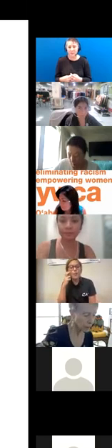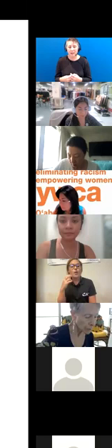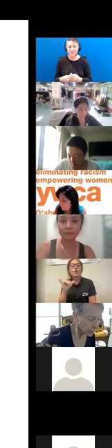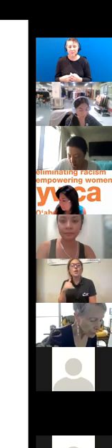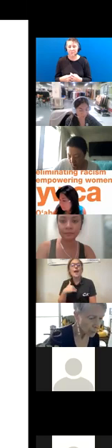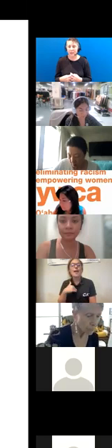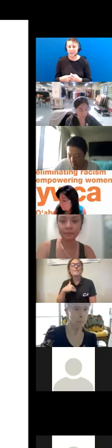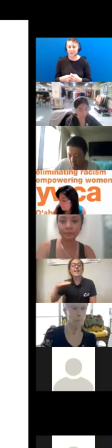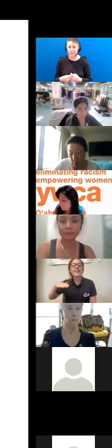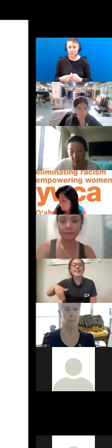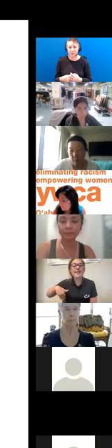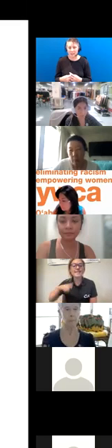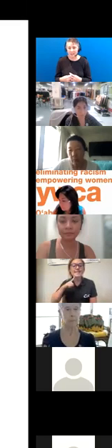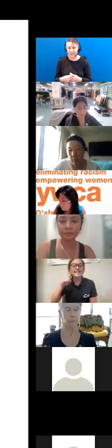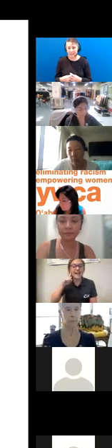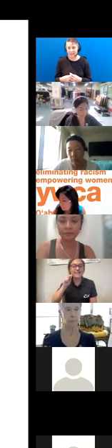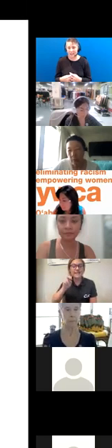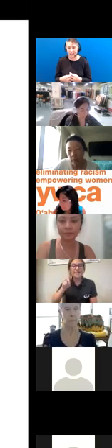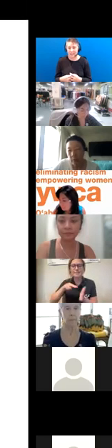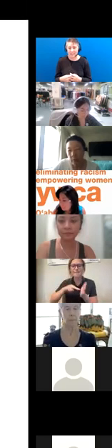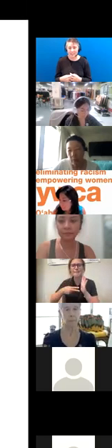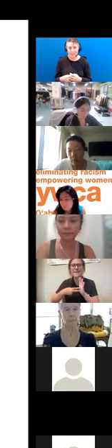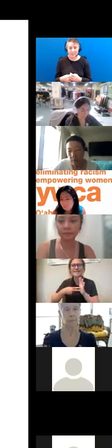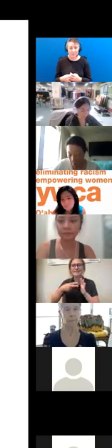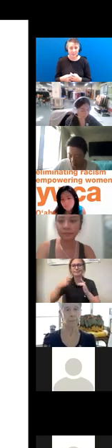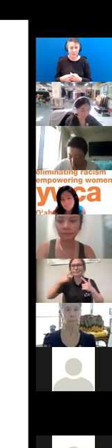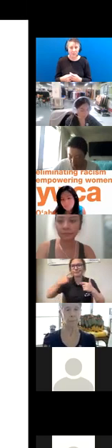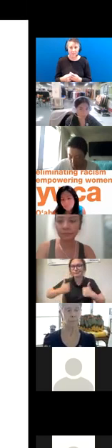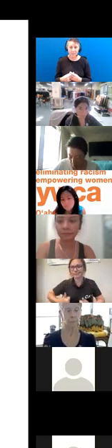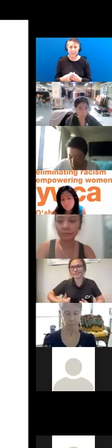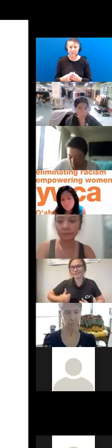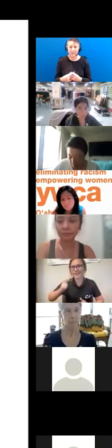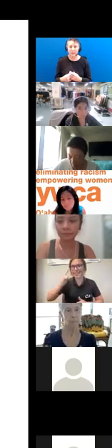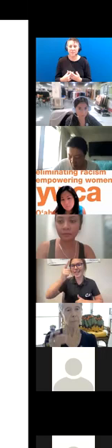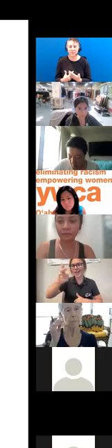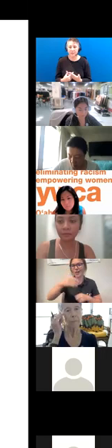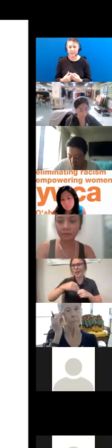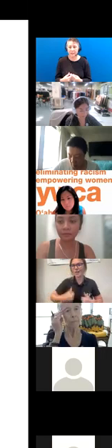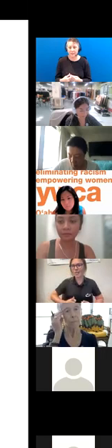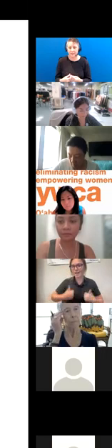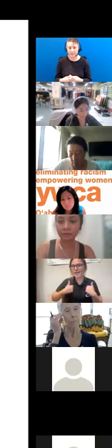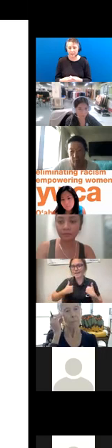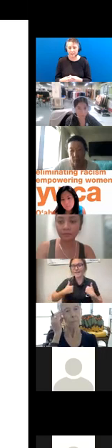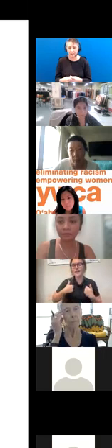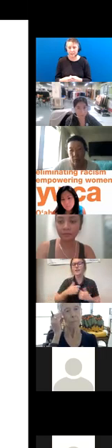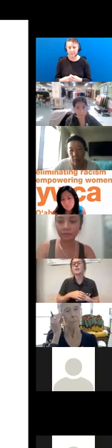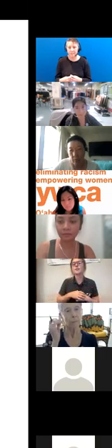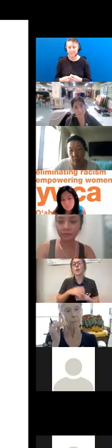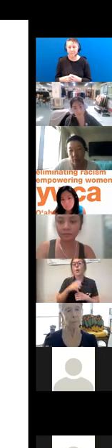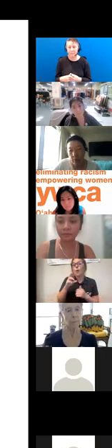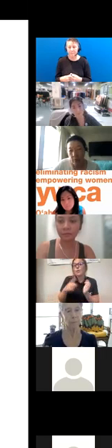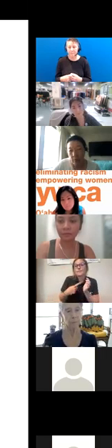But we also have deaf blind people, and then late deafened adult, meaning that they lost their hearing later in life.